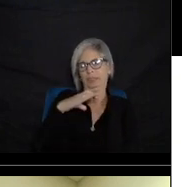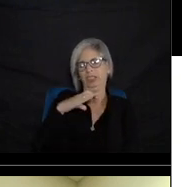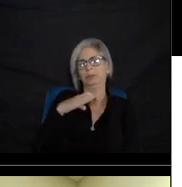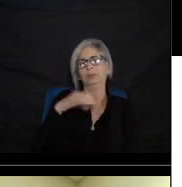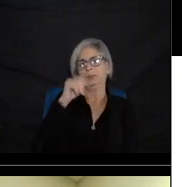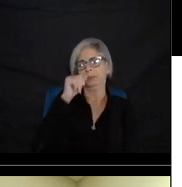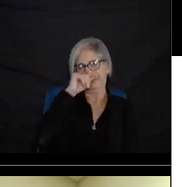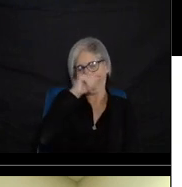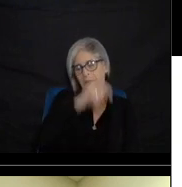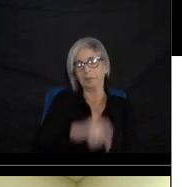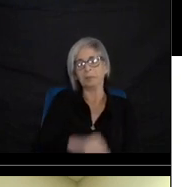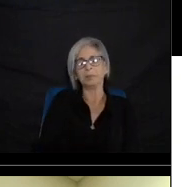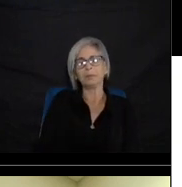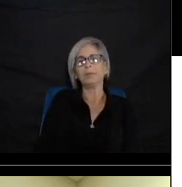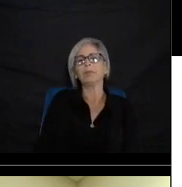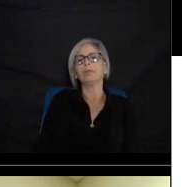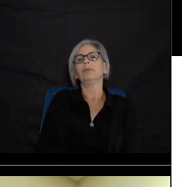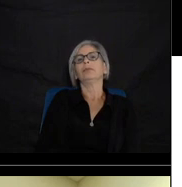So